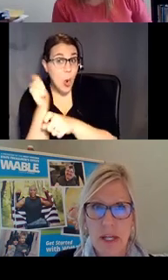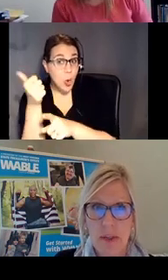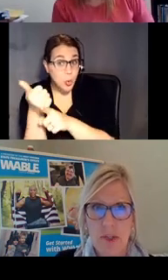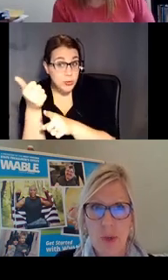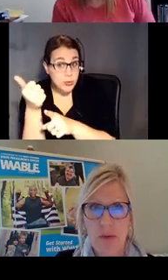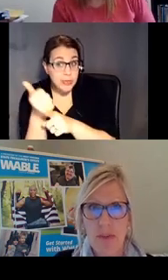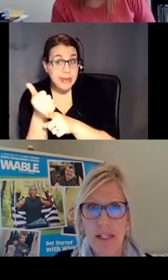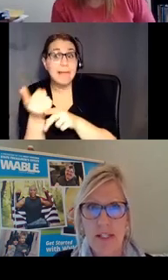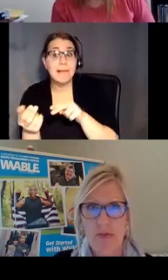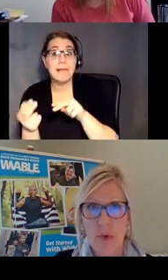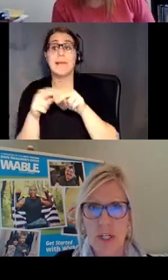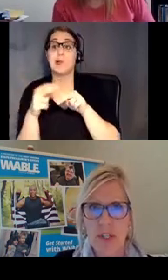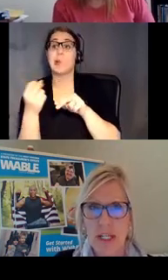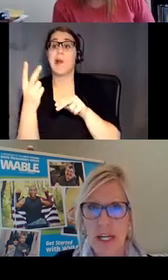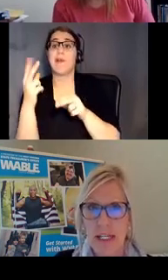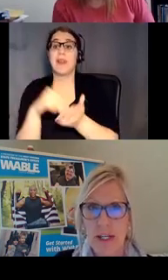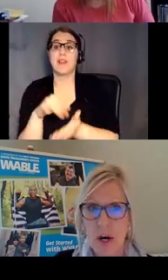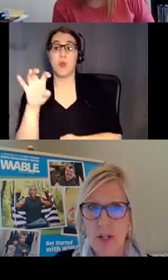increased by another